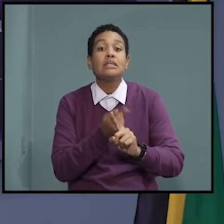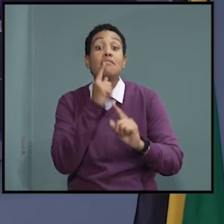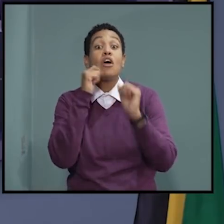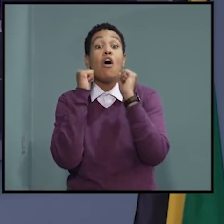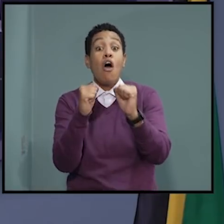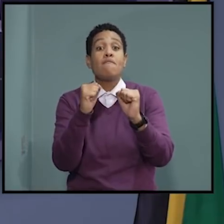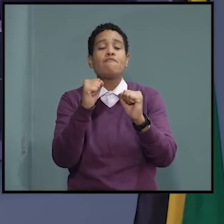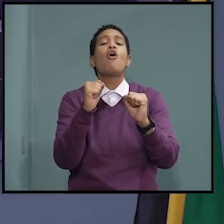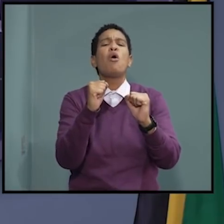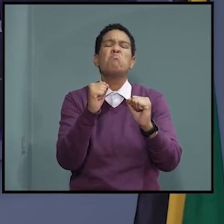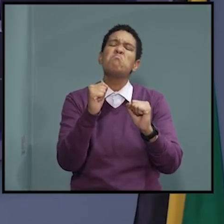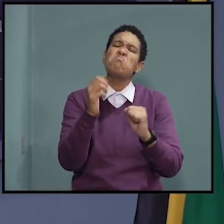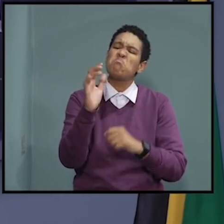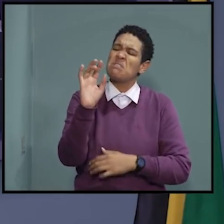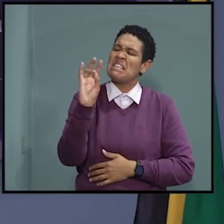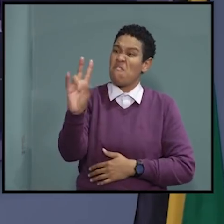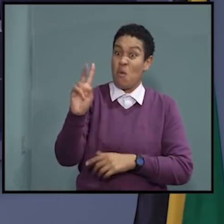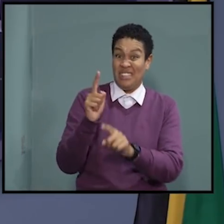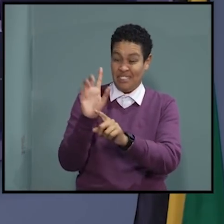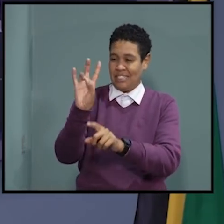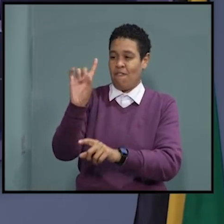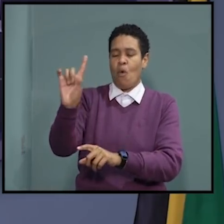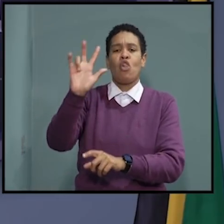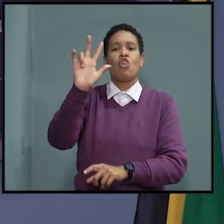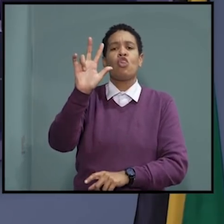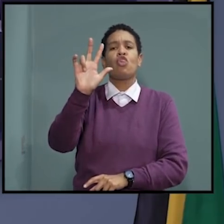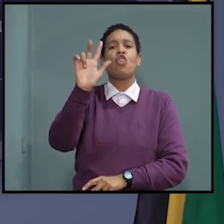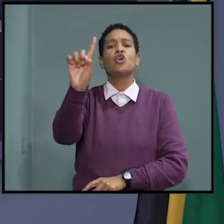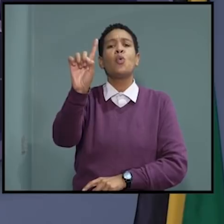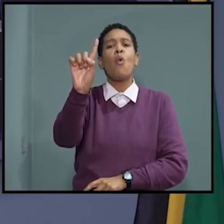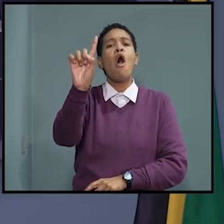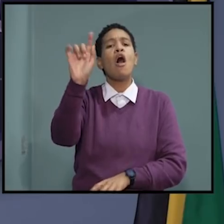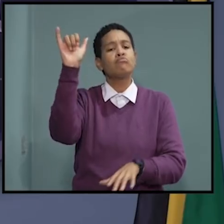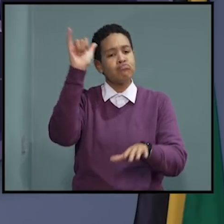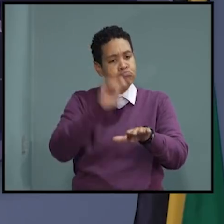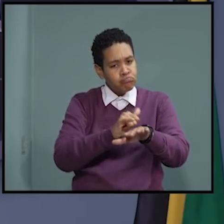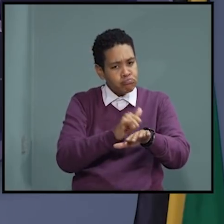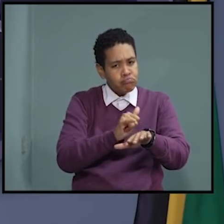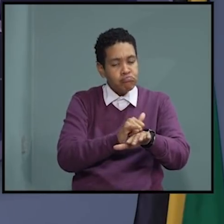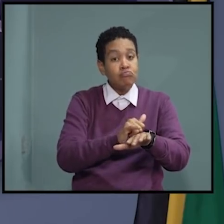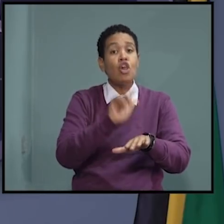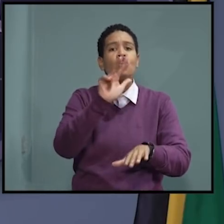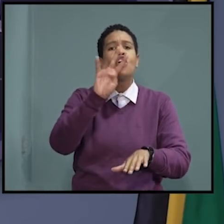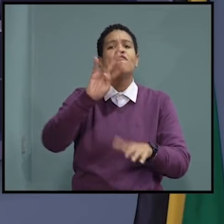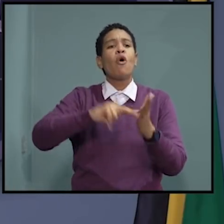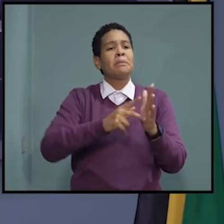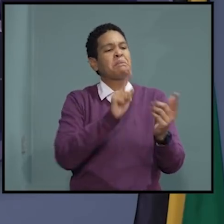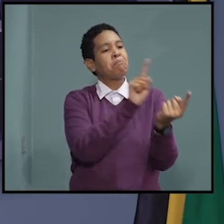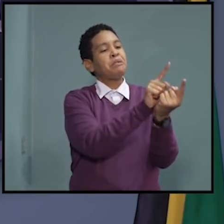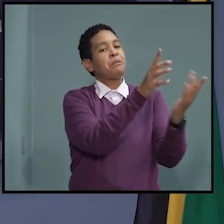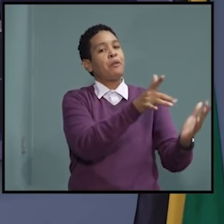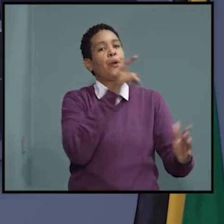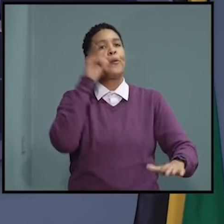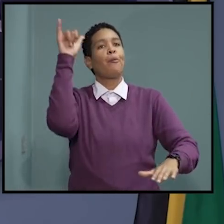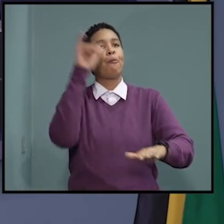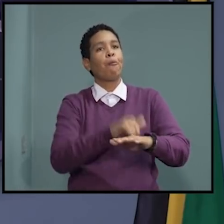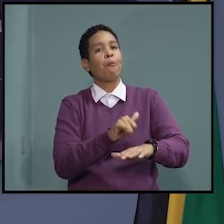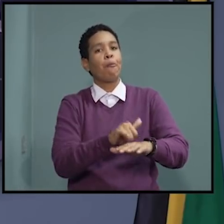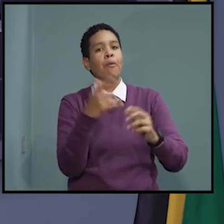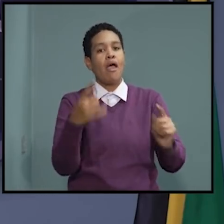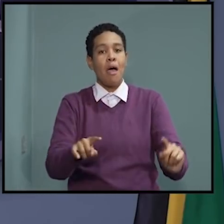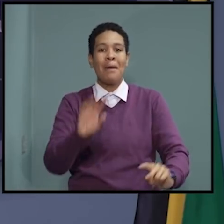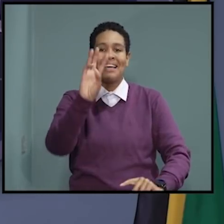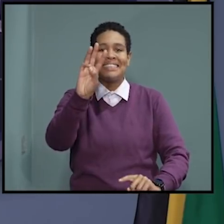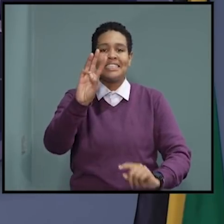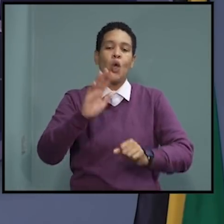cases, 31 are imported. 34 are contacts of a confirmed case. And 6 are local